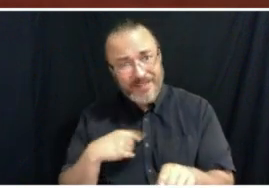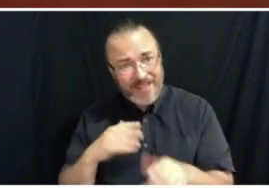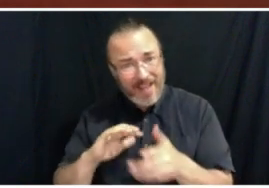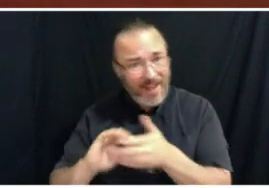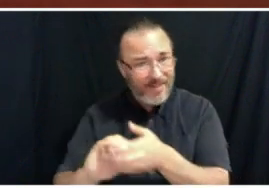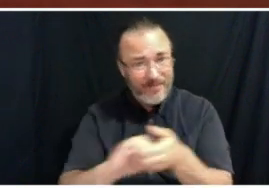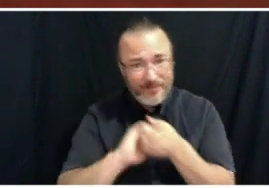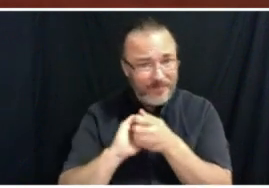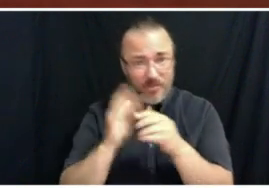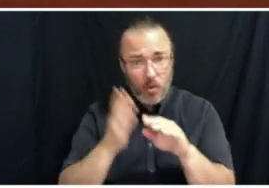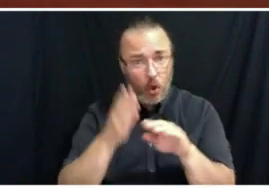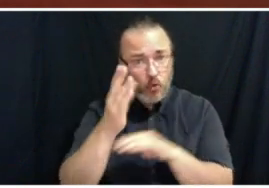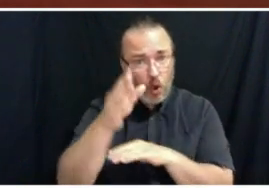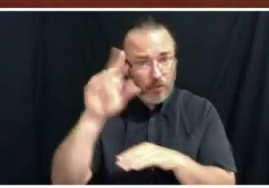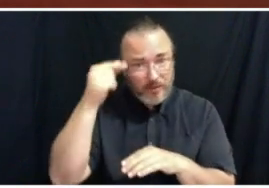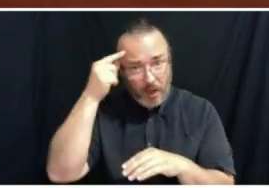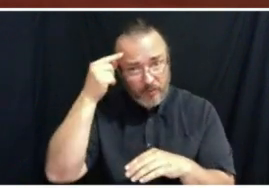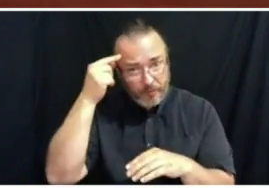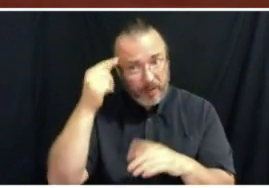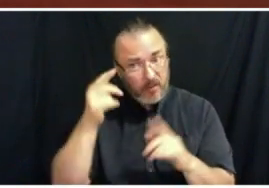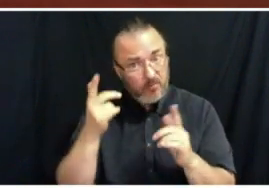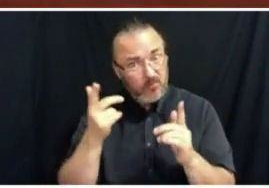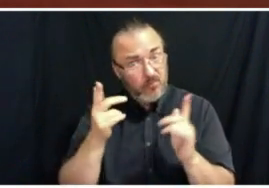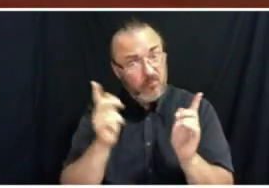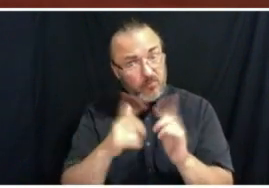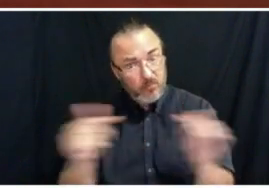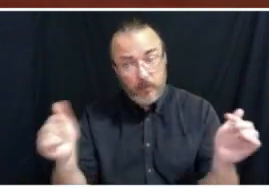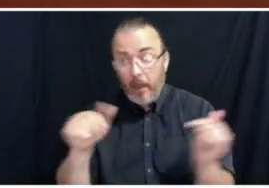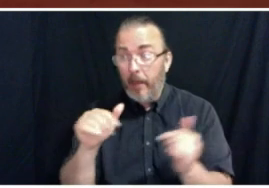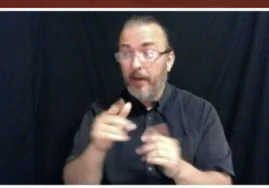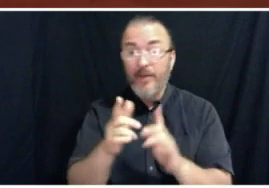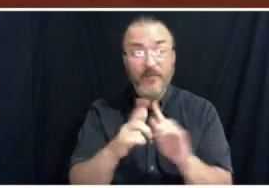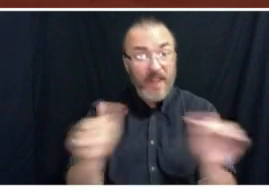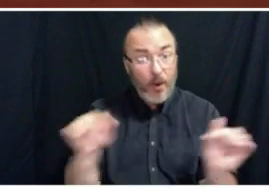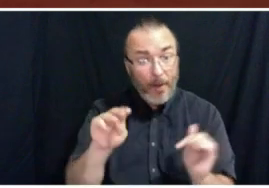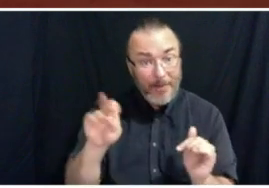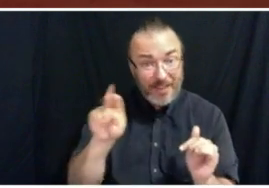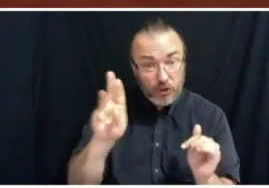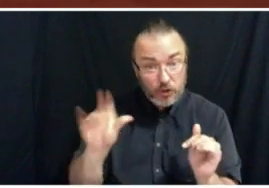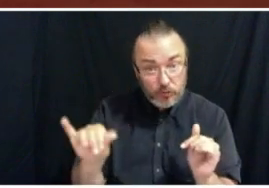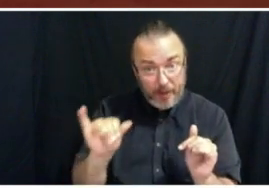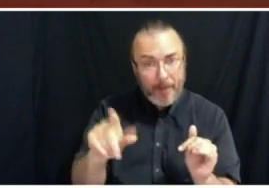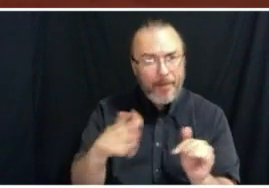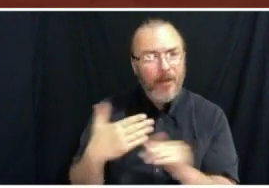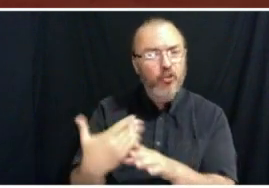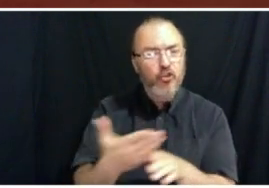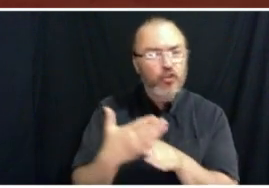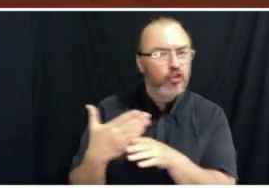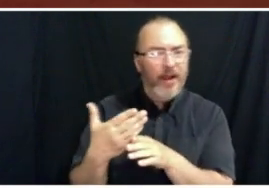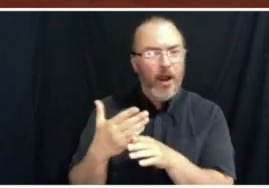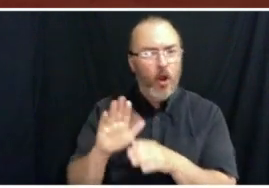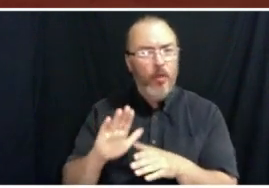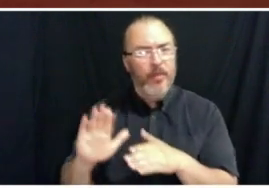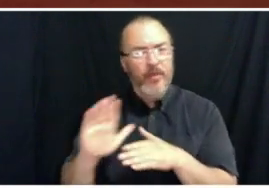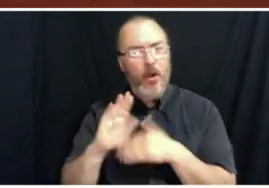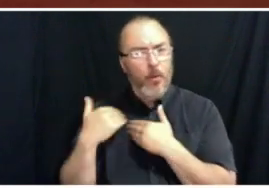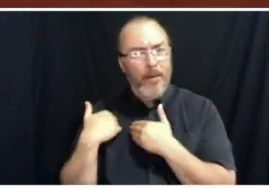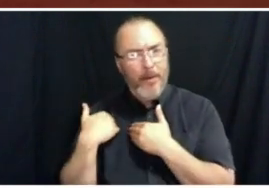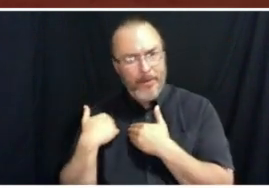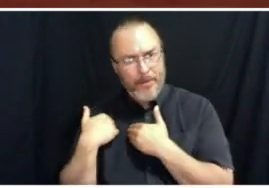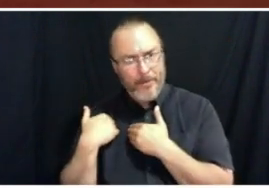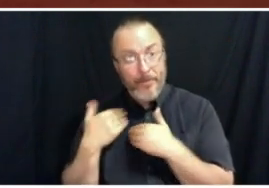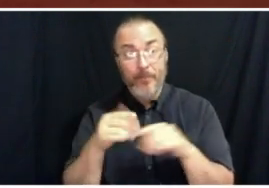government sectors, as ministries need to share administrative responsibilities and thereby